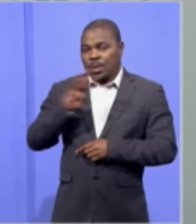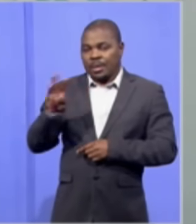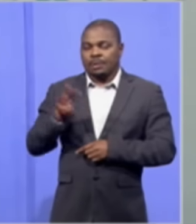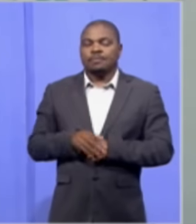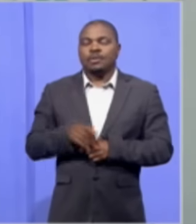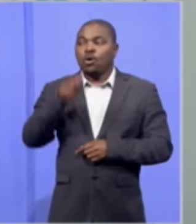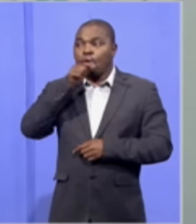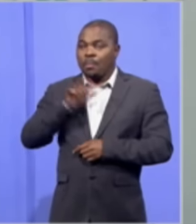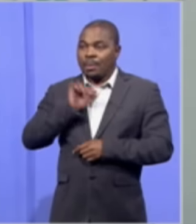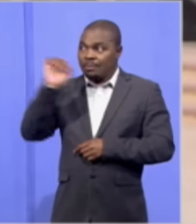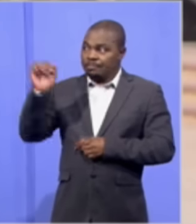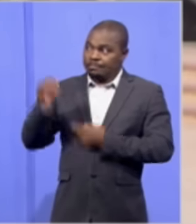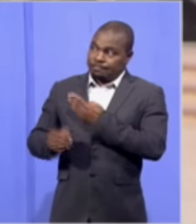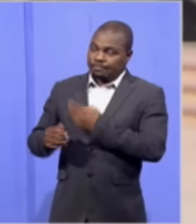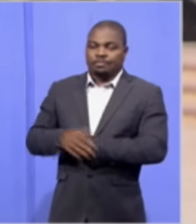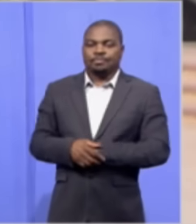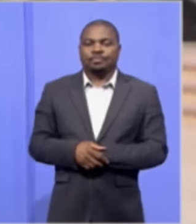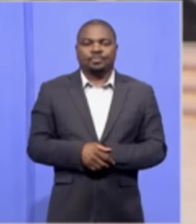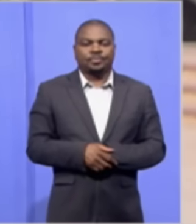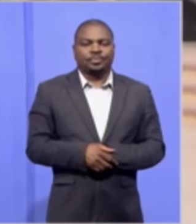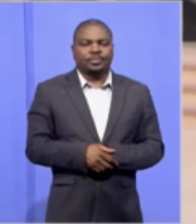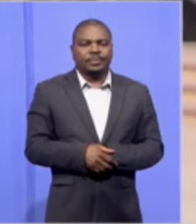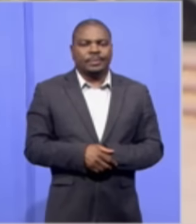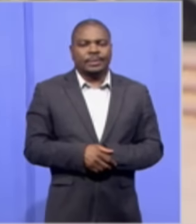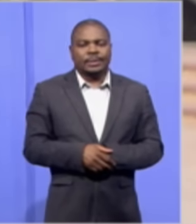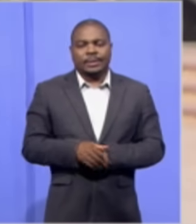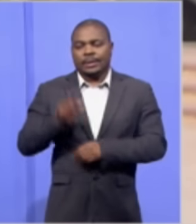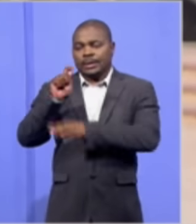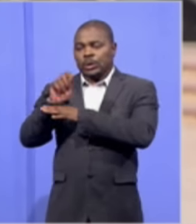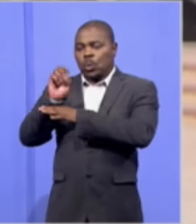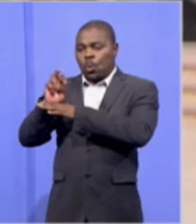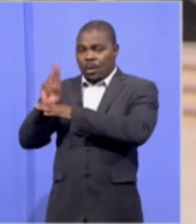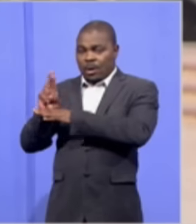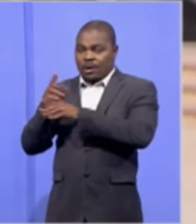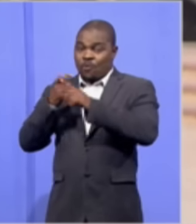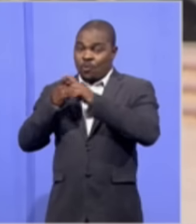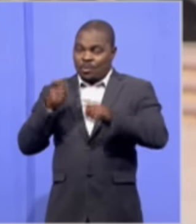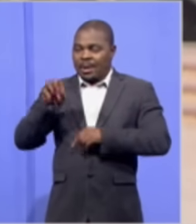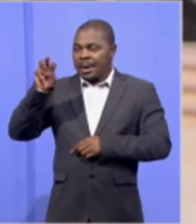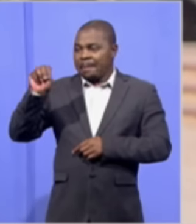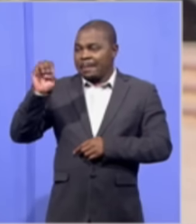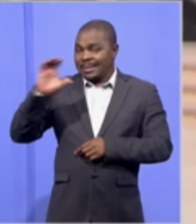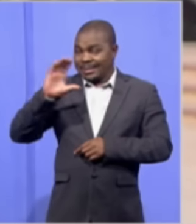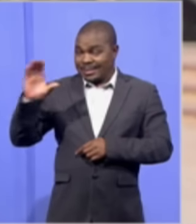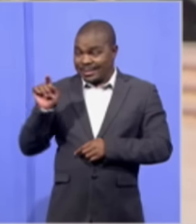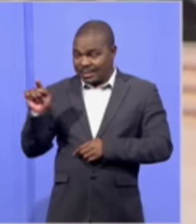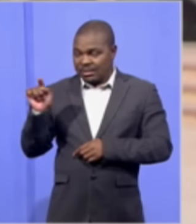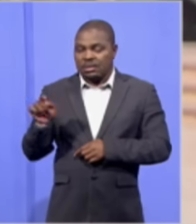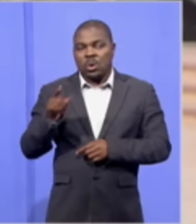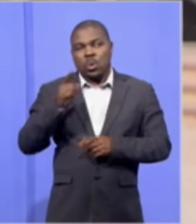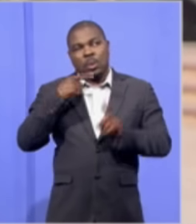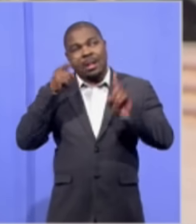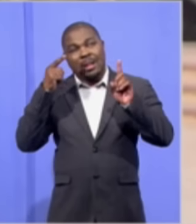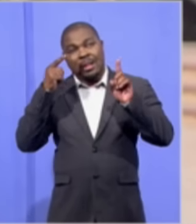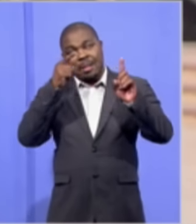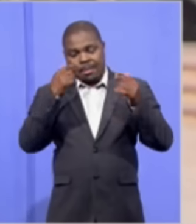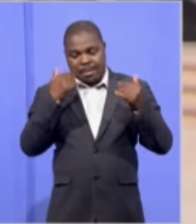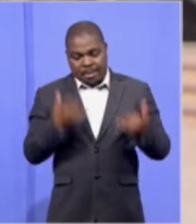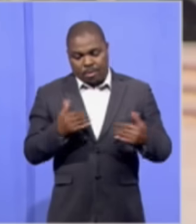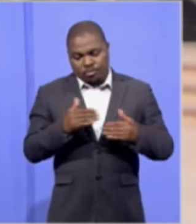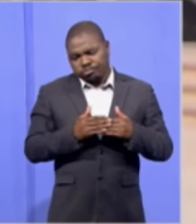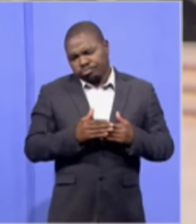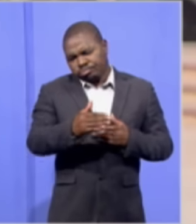tsibogile jana go ya ka the terms of reference ser di filong ke MEC maikaelelo go gore mo nakong ya ga jana